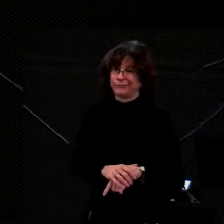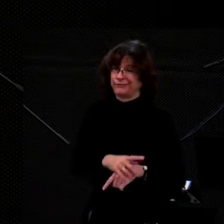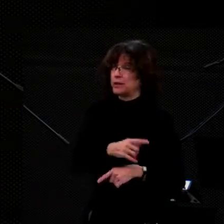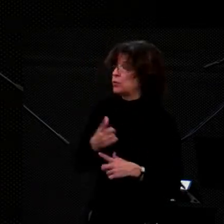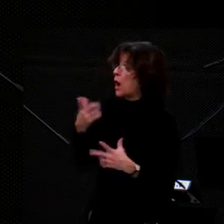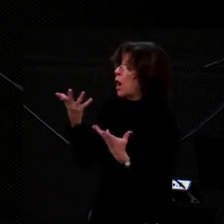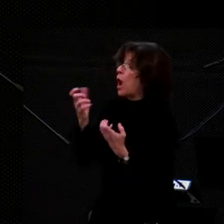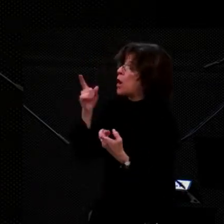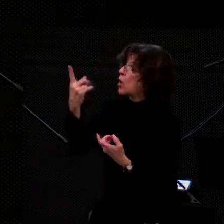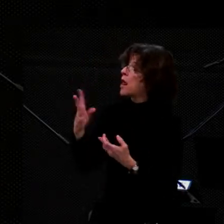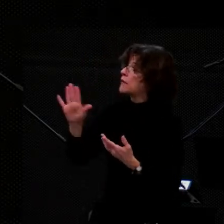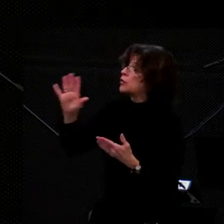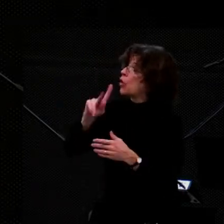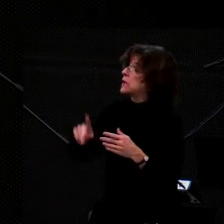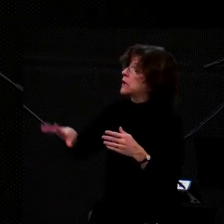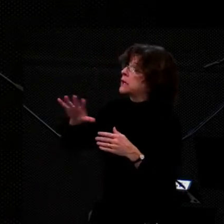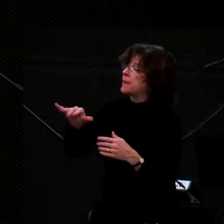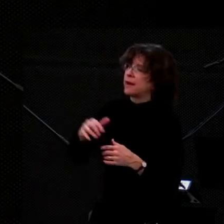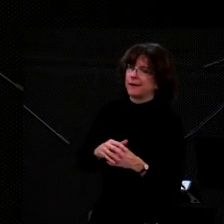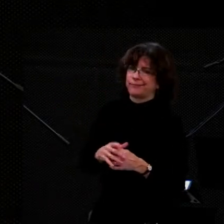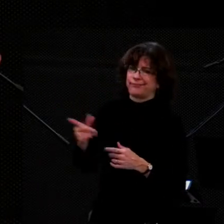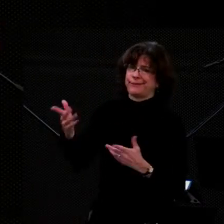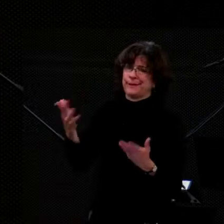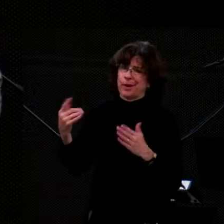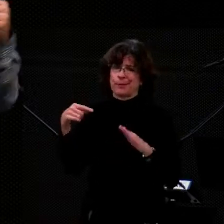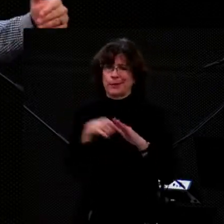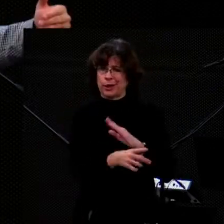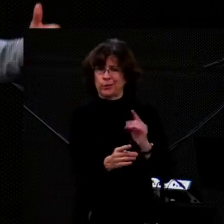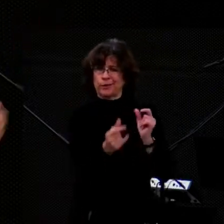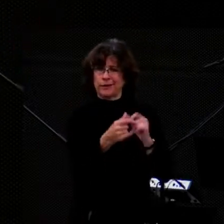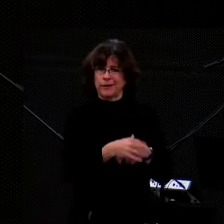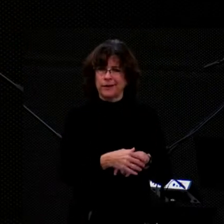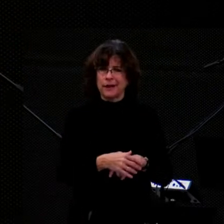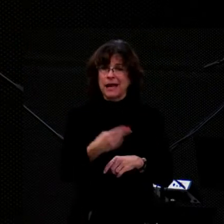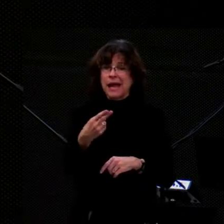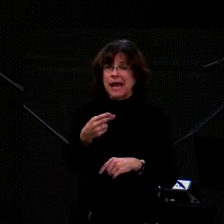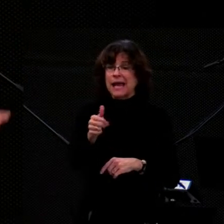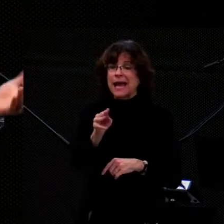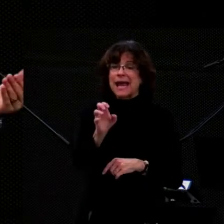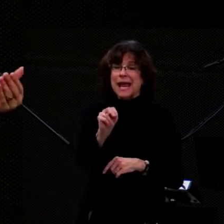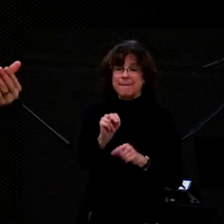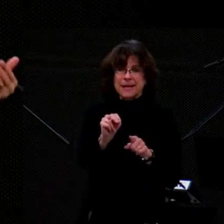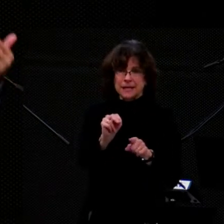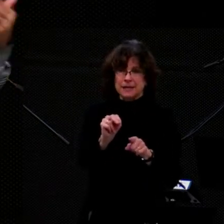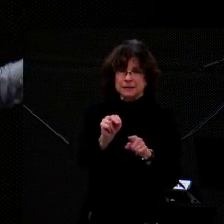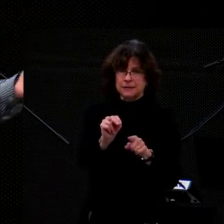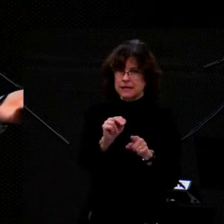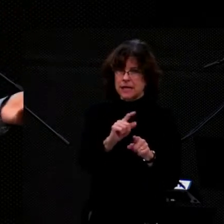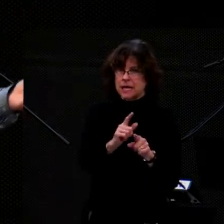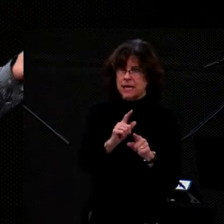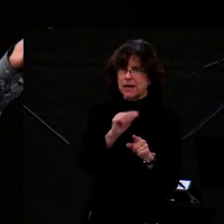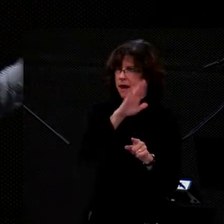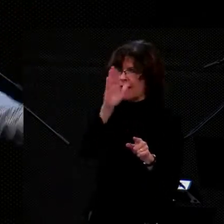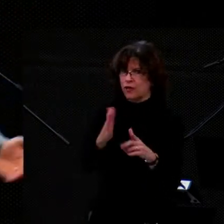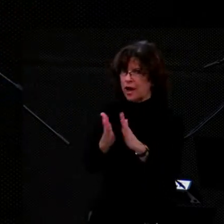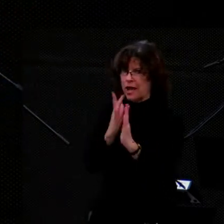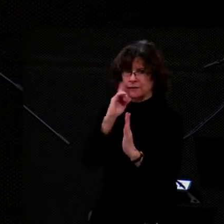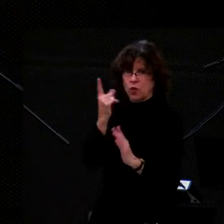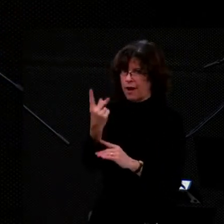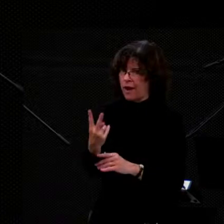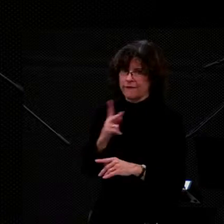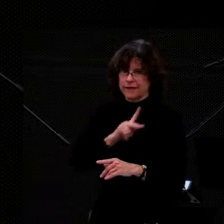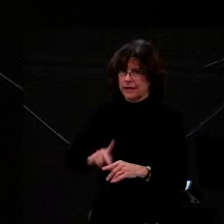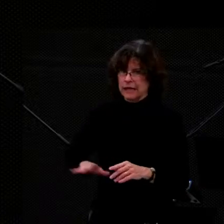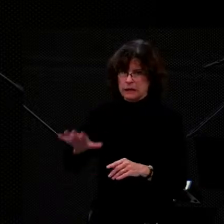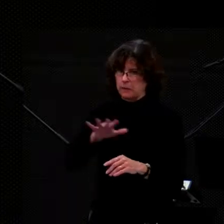enough to see it, right? Even Haman, who is ridiculous in his ambitions, doesn't think to ask for half of the